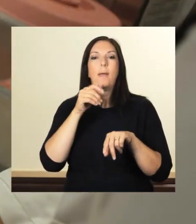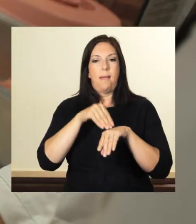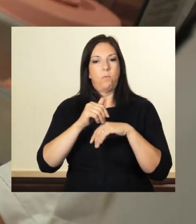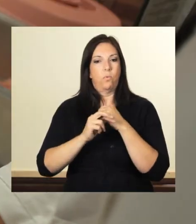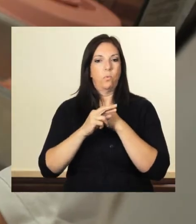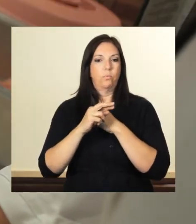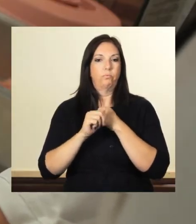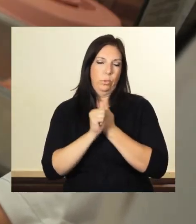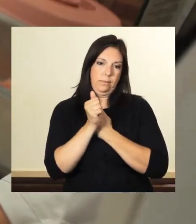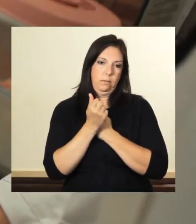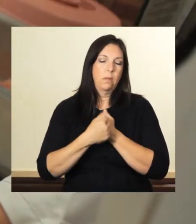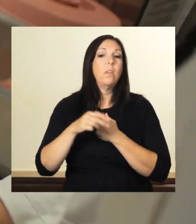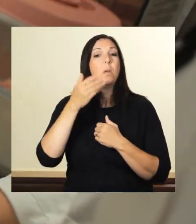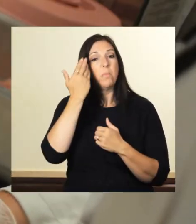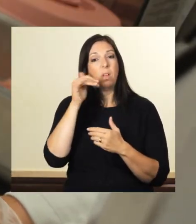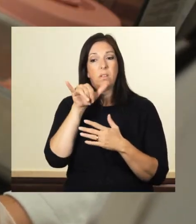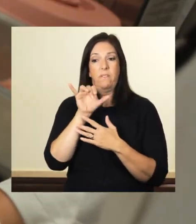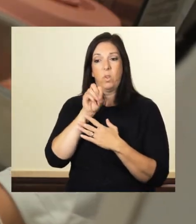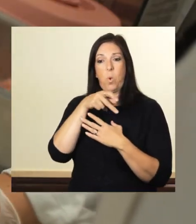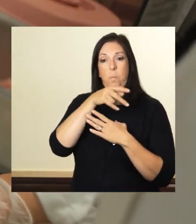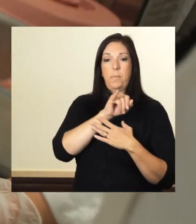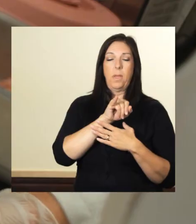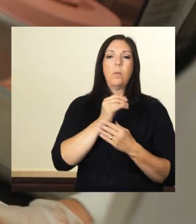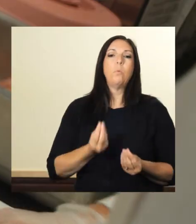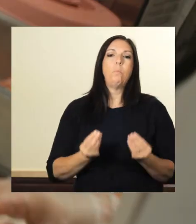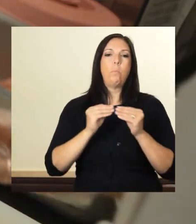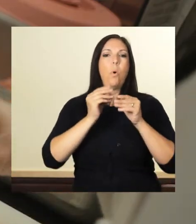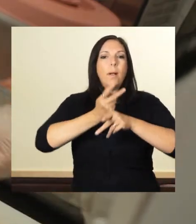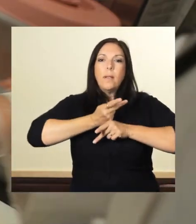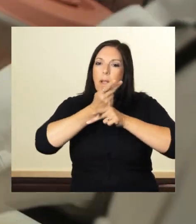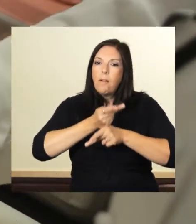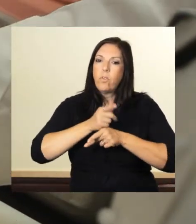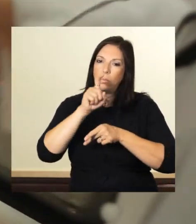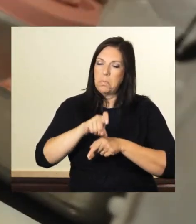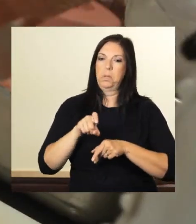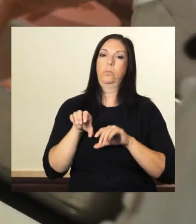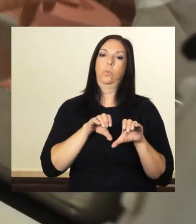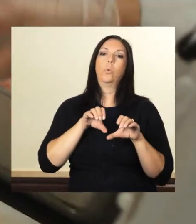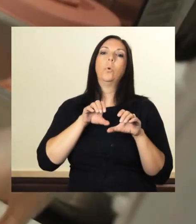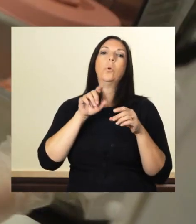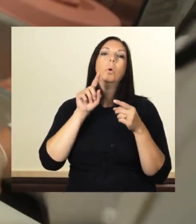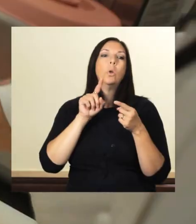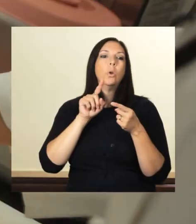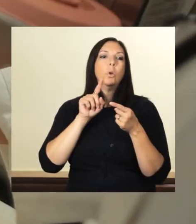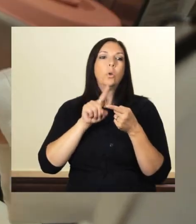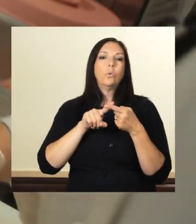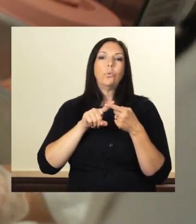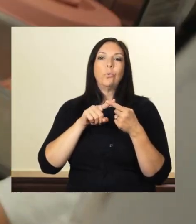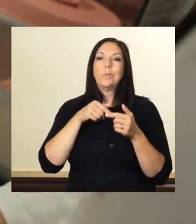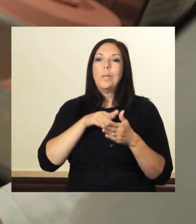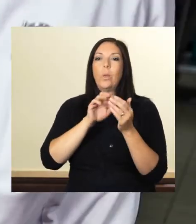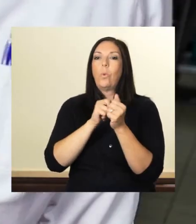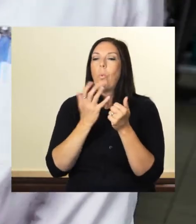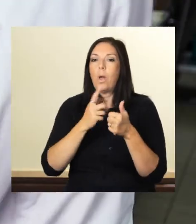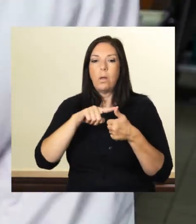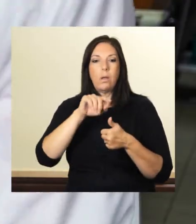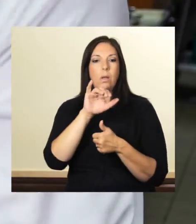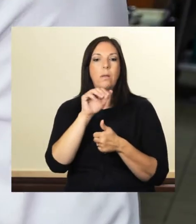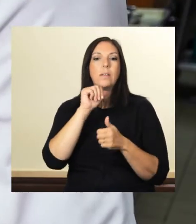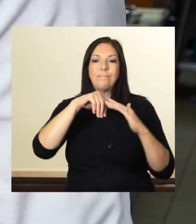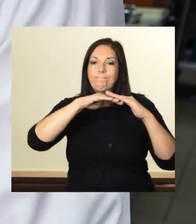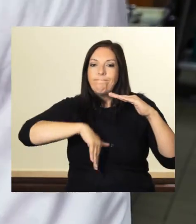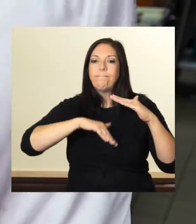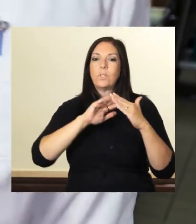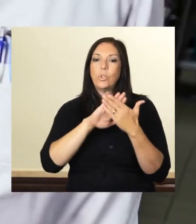of people in the yopi category extra caution needs to be exercised when dealing with undercooked meats raw oysters